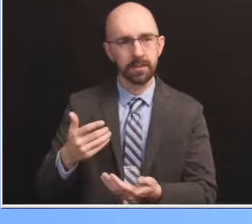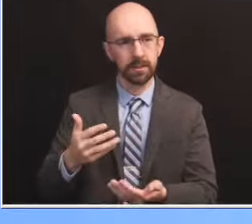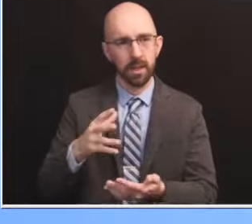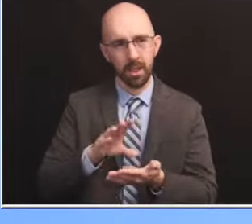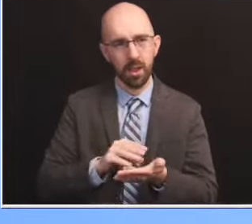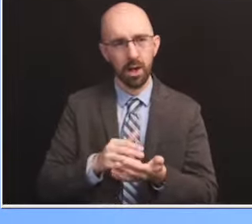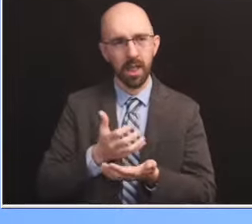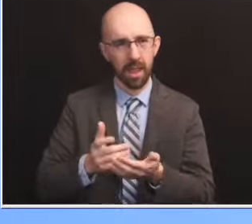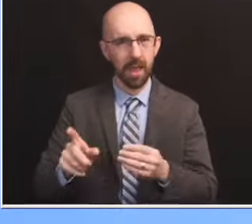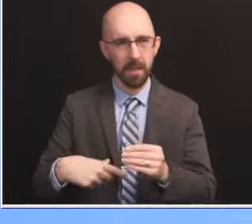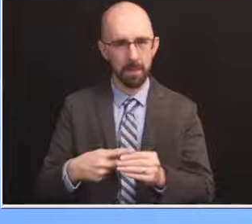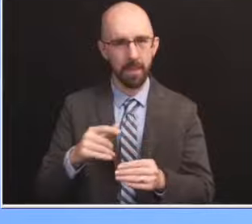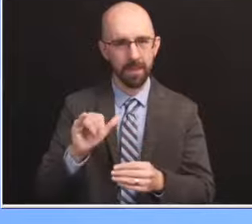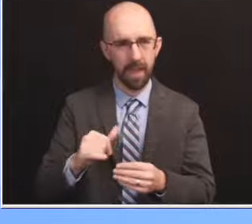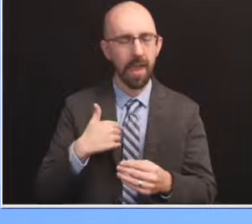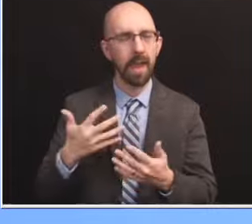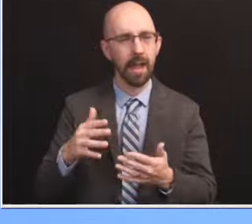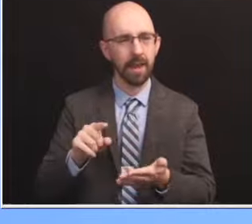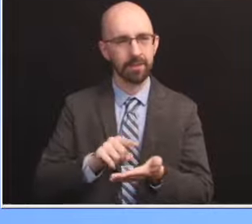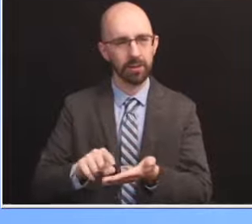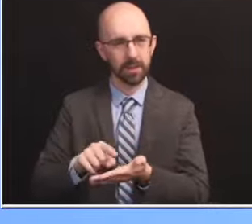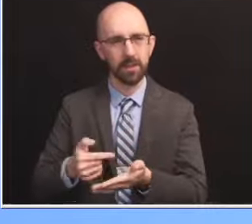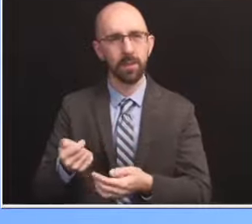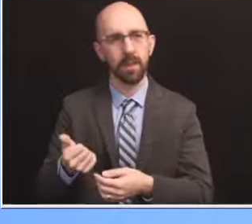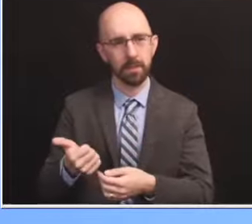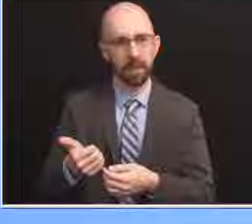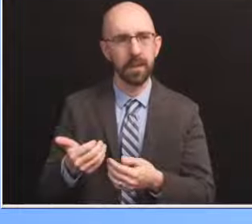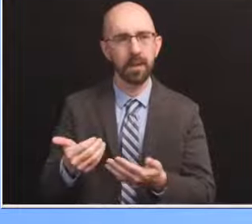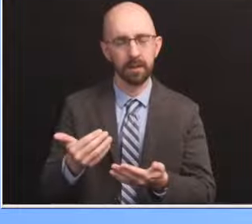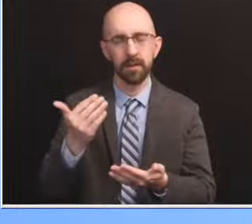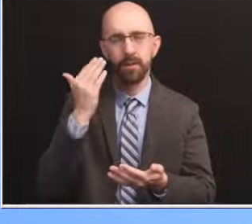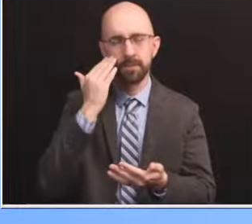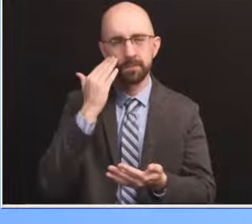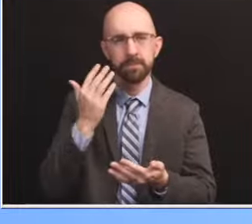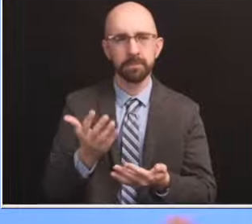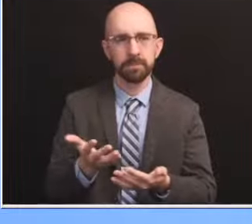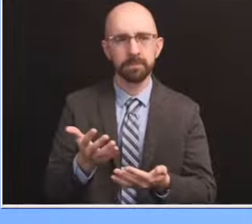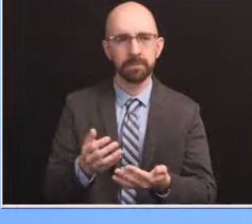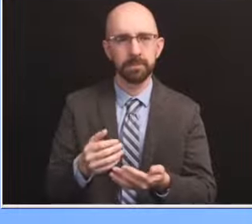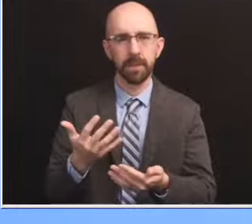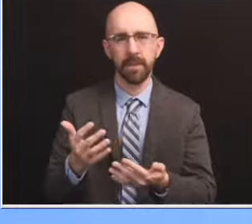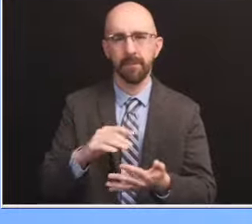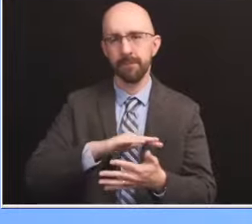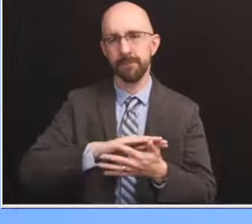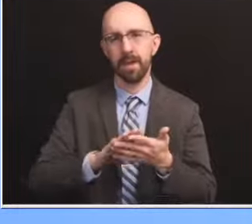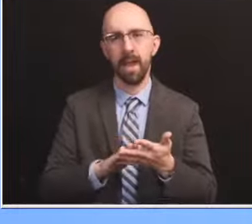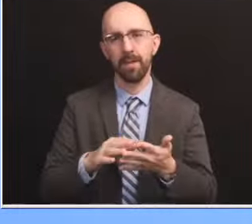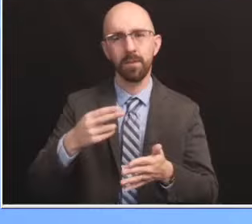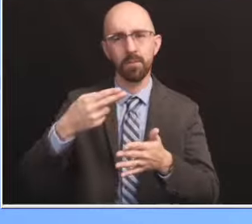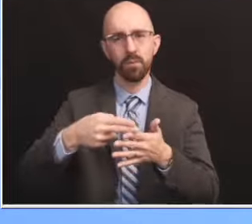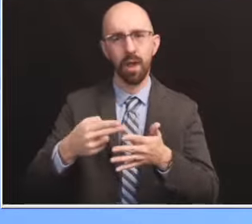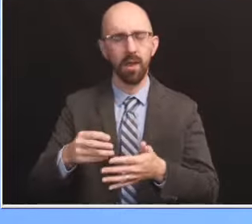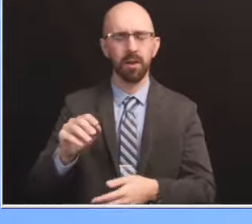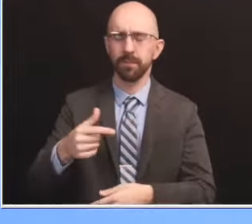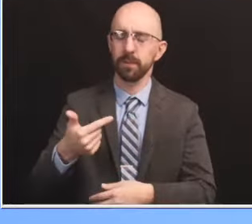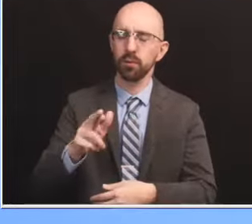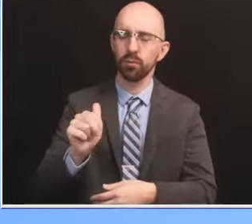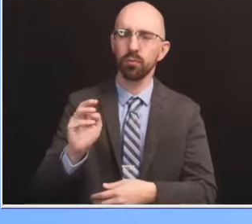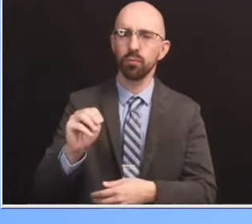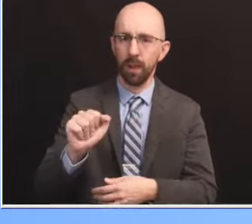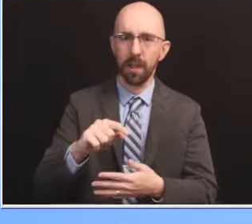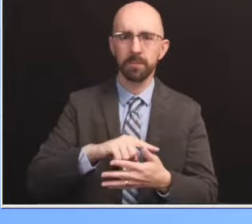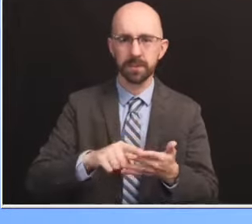I did kind of look into this a little bit. The 5 grams that most people take, that's usually to